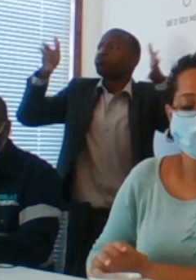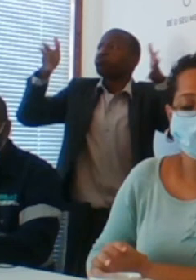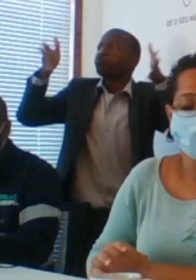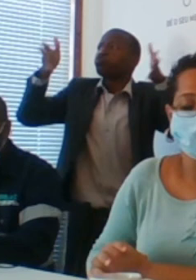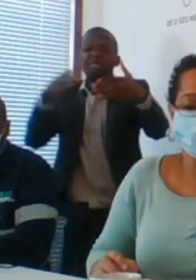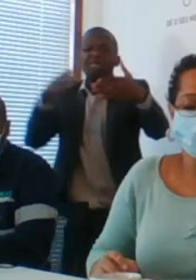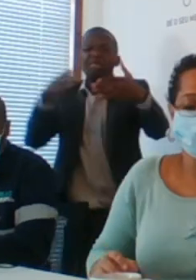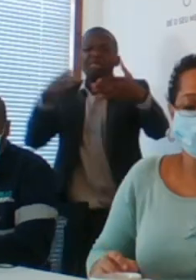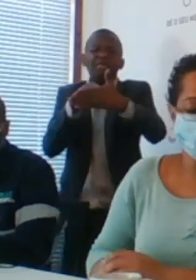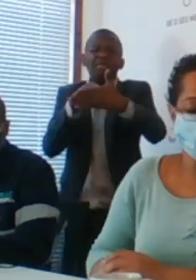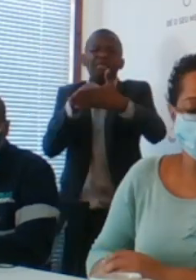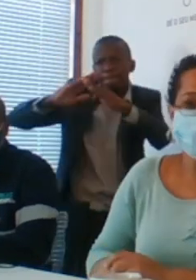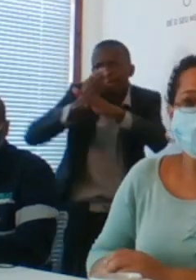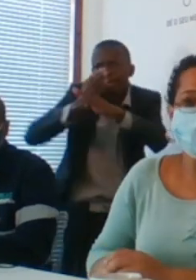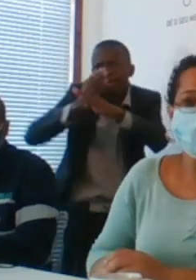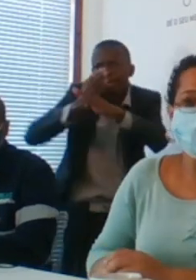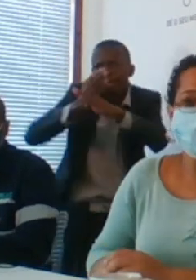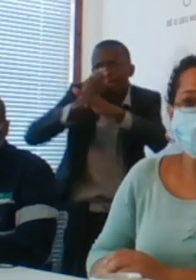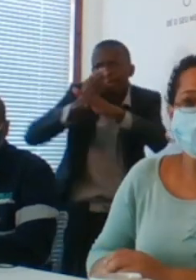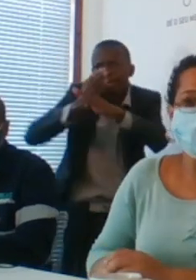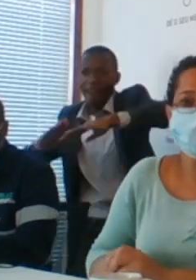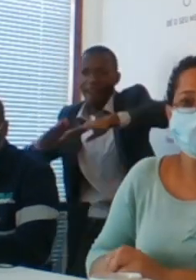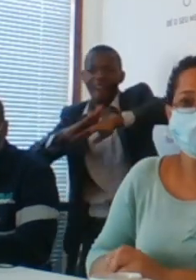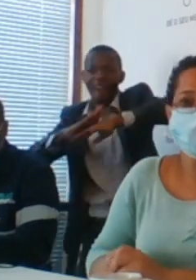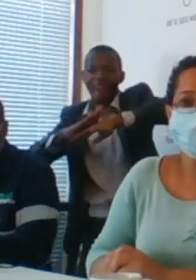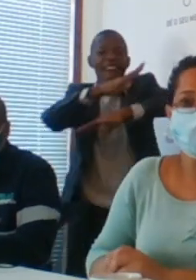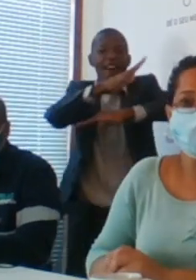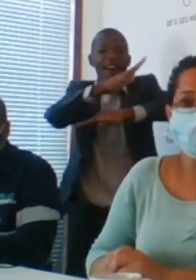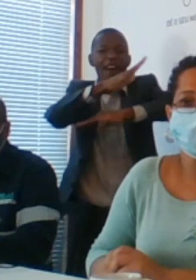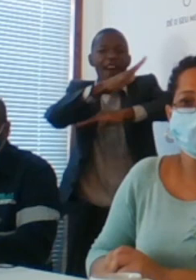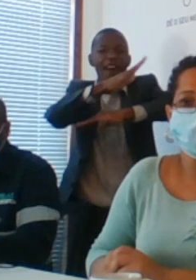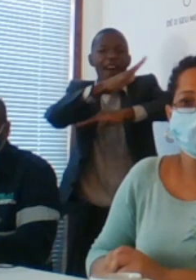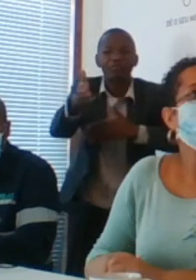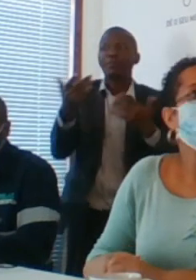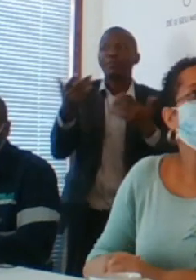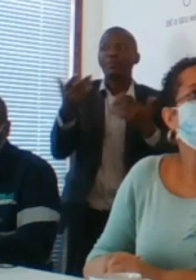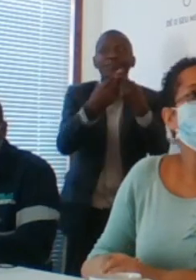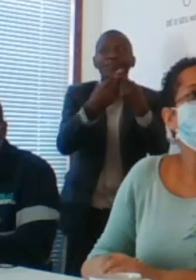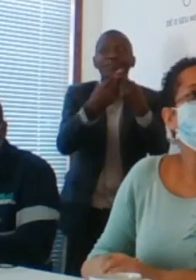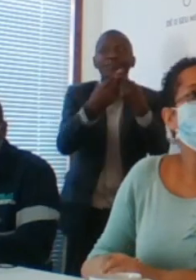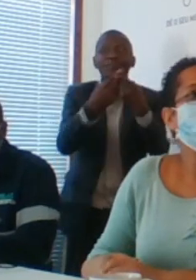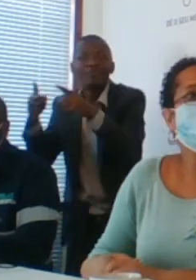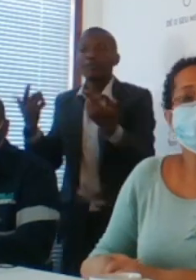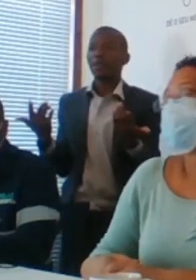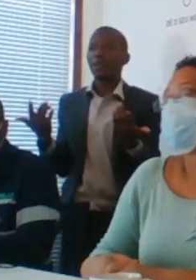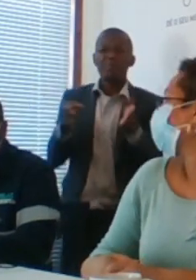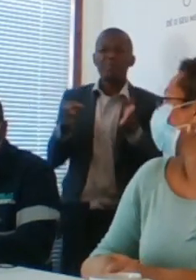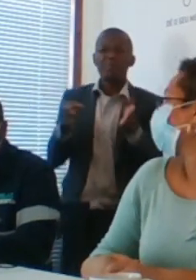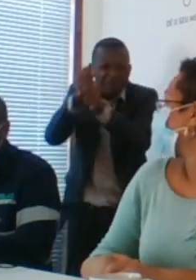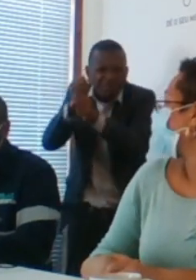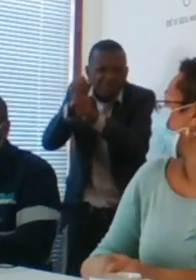people, the trainees with disability in terms of access, the ramp of access in the labs and the